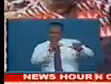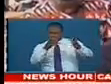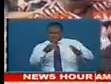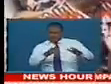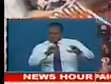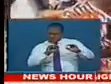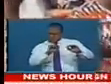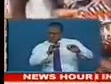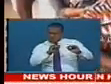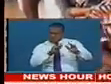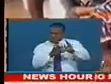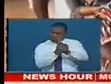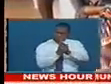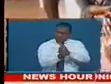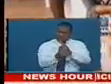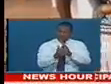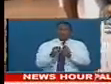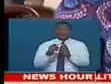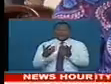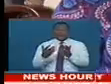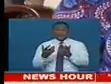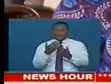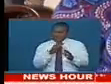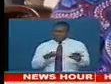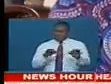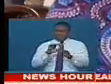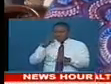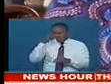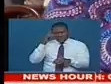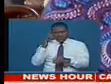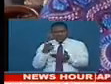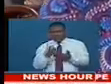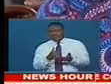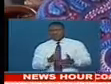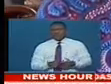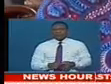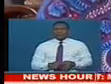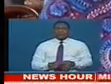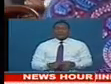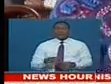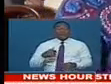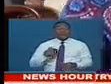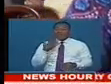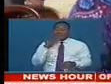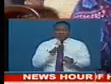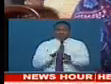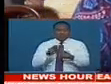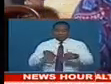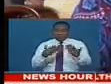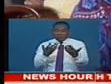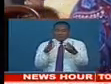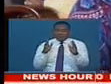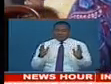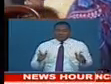and the government will make every resources available to achieve this. I have given my pledge to